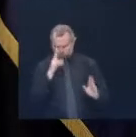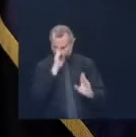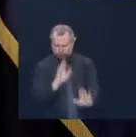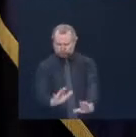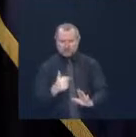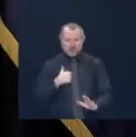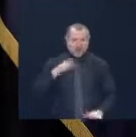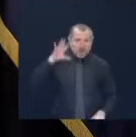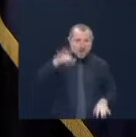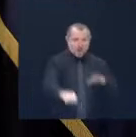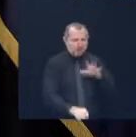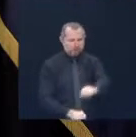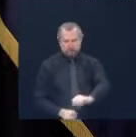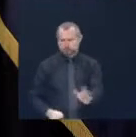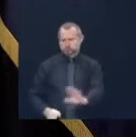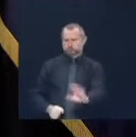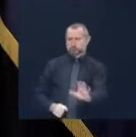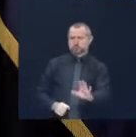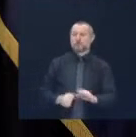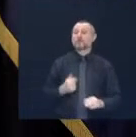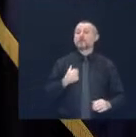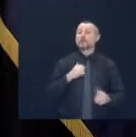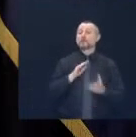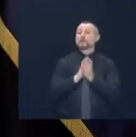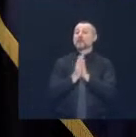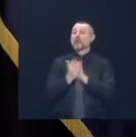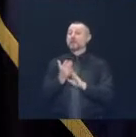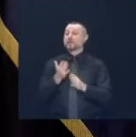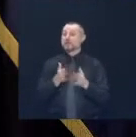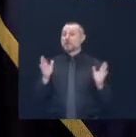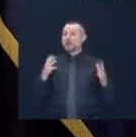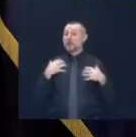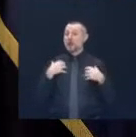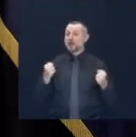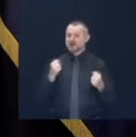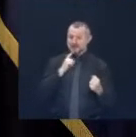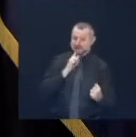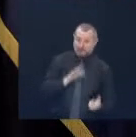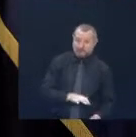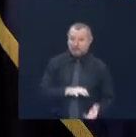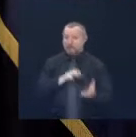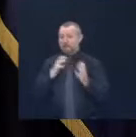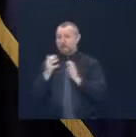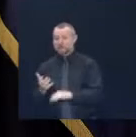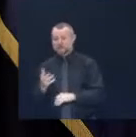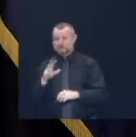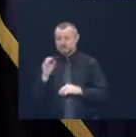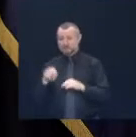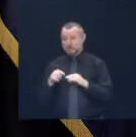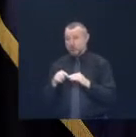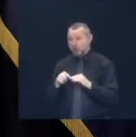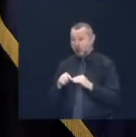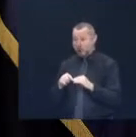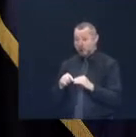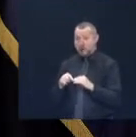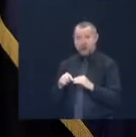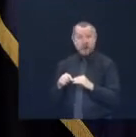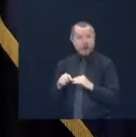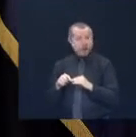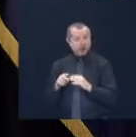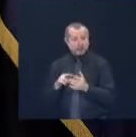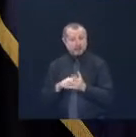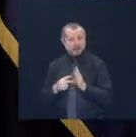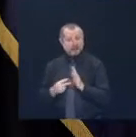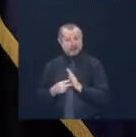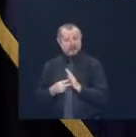but when it became a public health issue at which is % in our opinion than the state